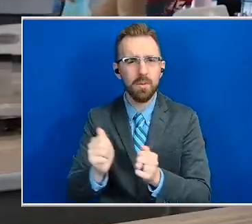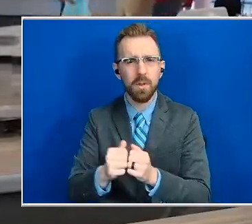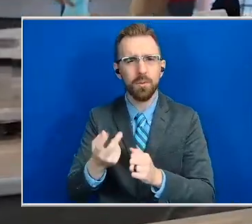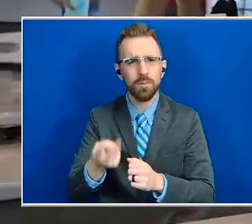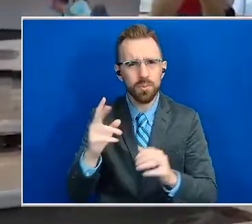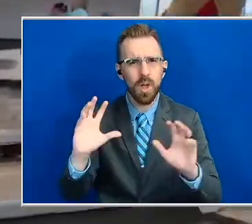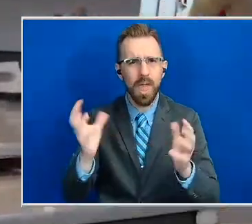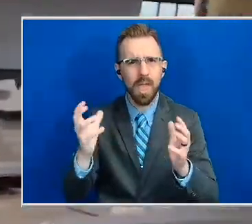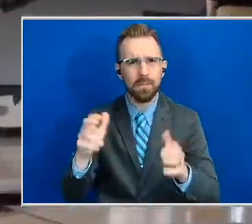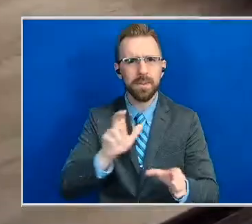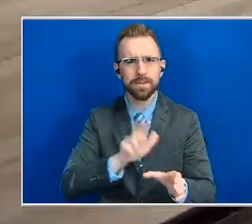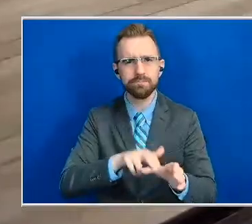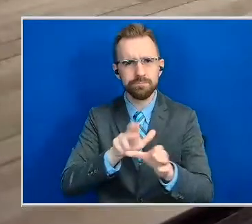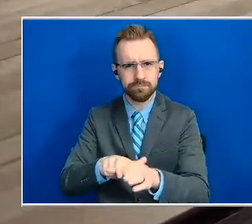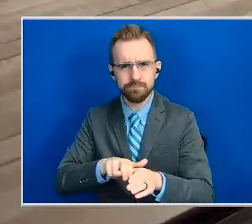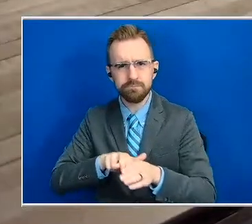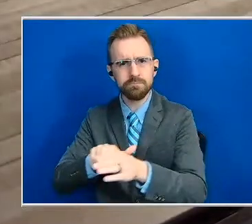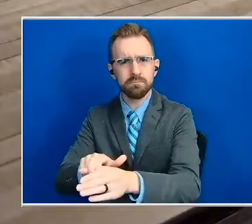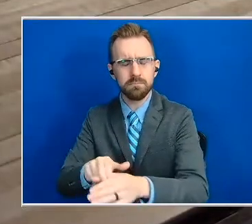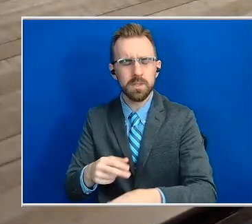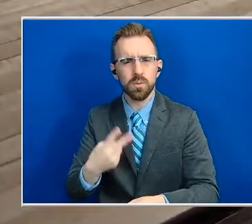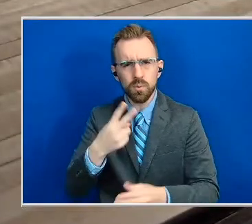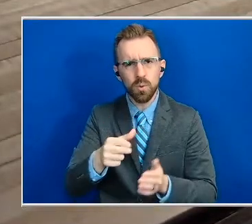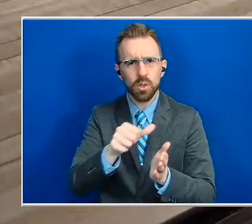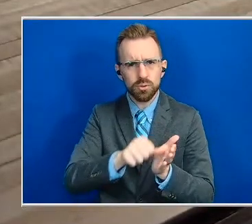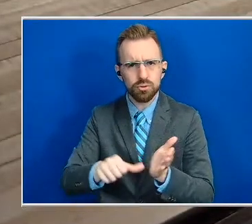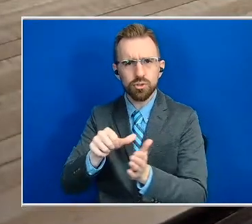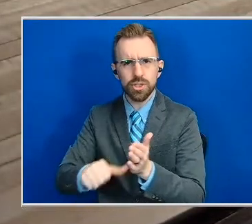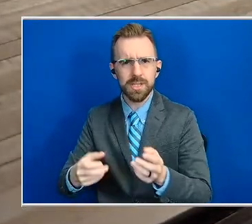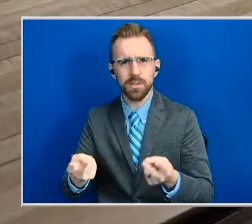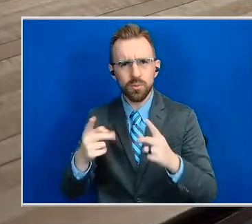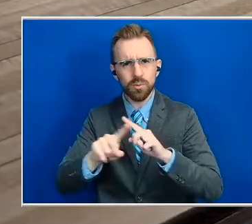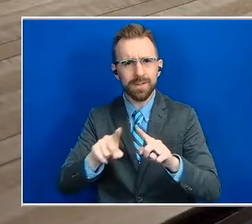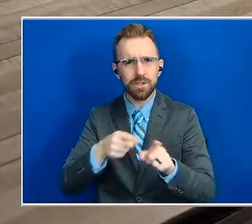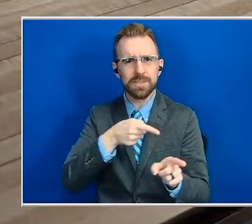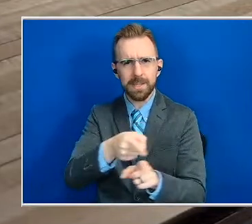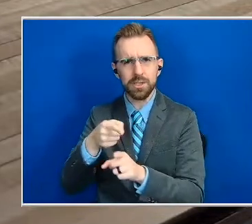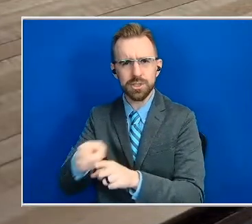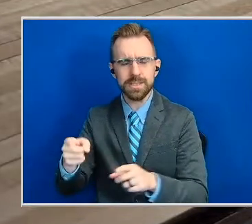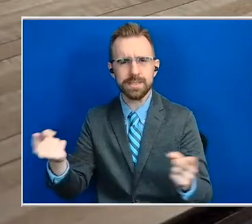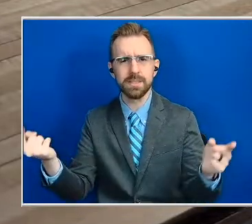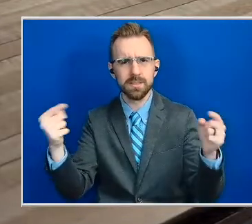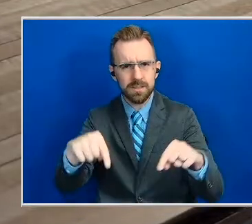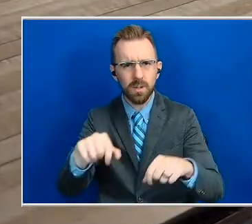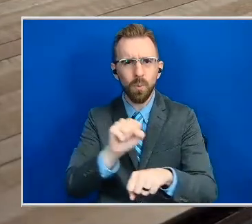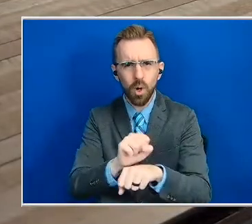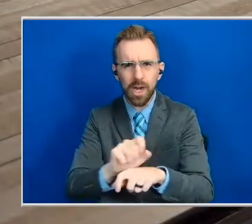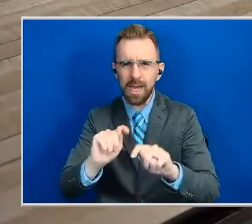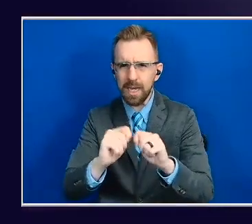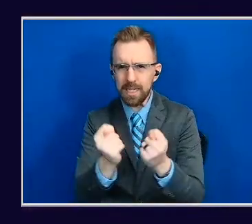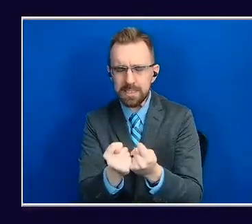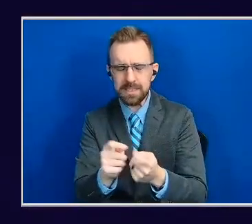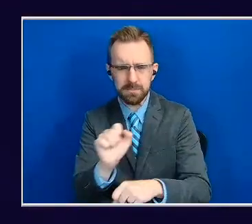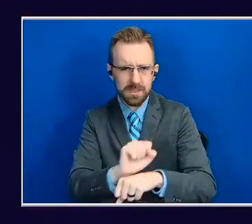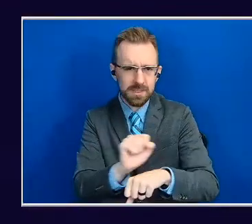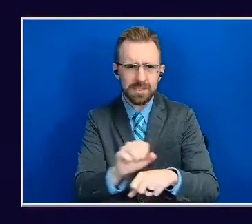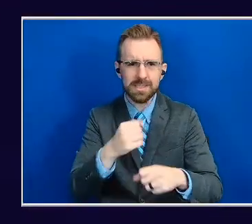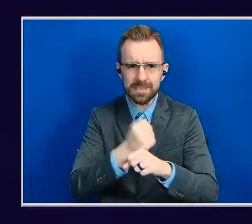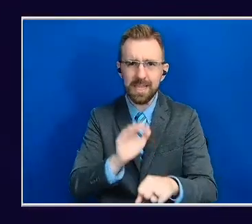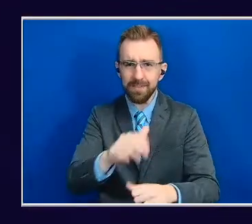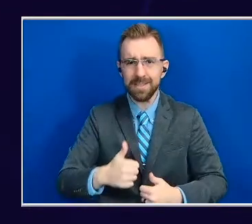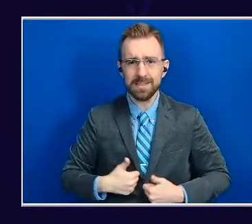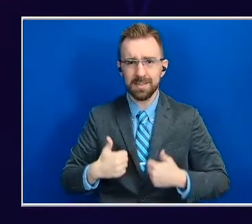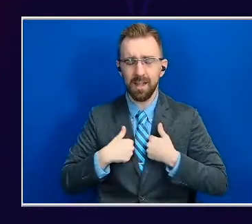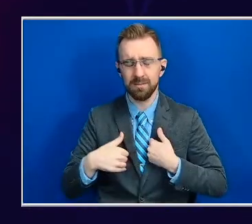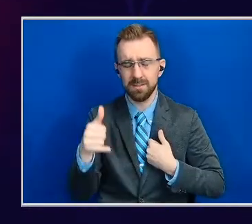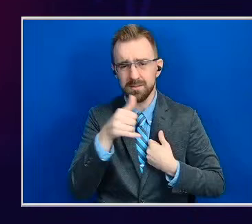and ultimately 2 surgeons from 2 different specialties working as a team to save Steve Overholman's life. That's